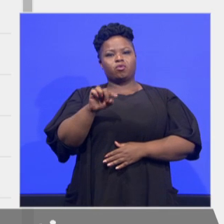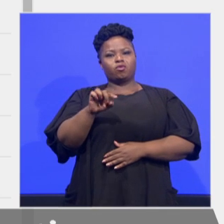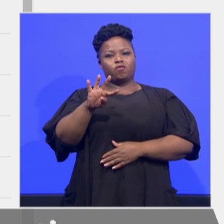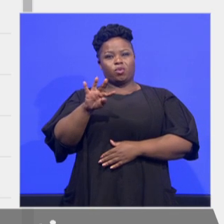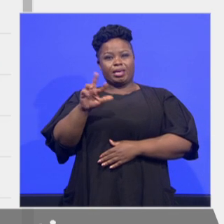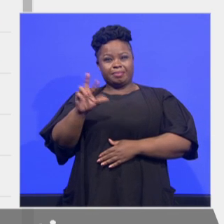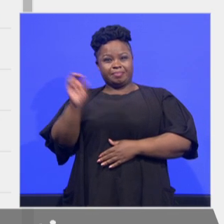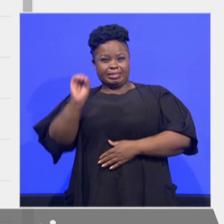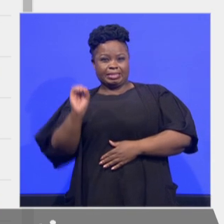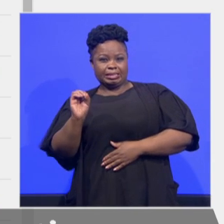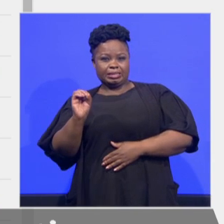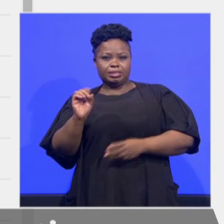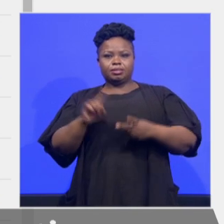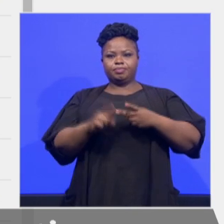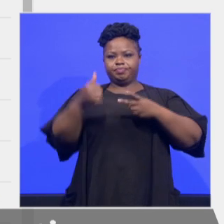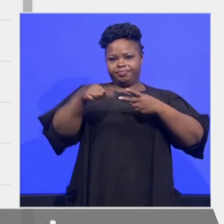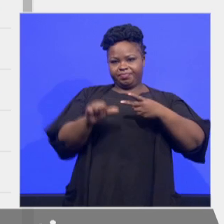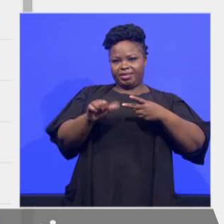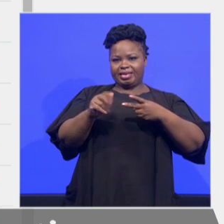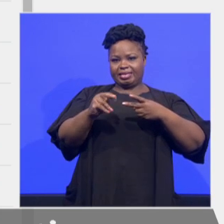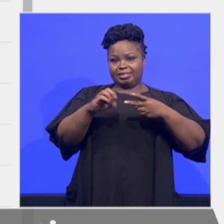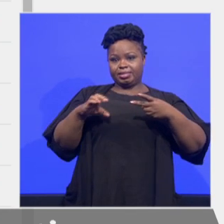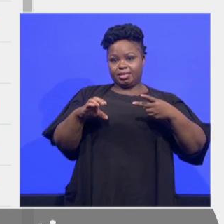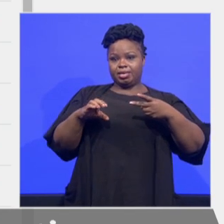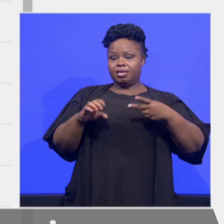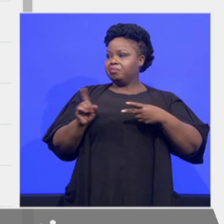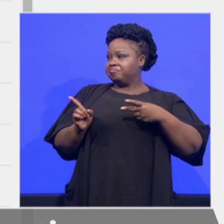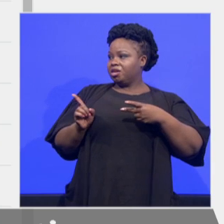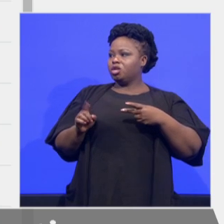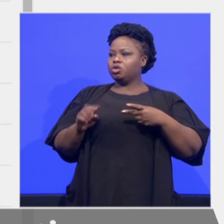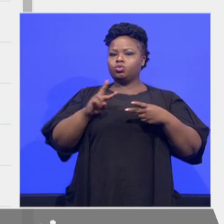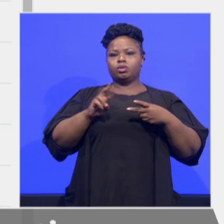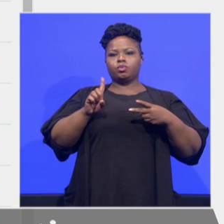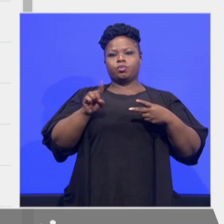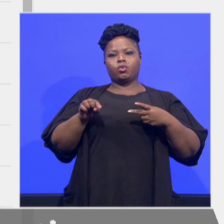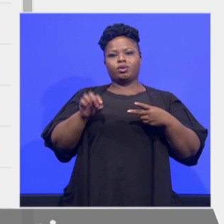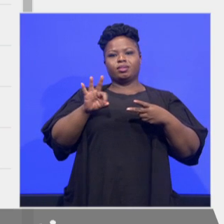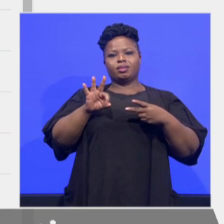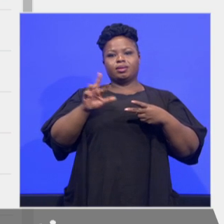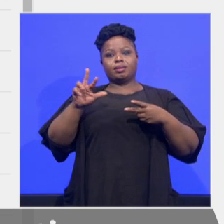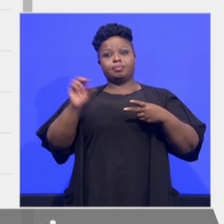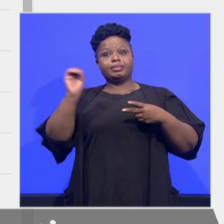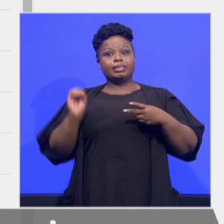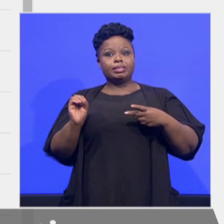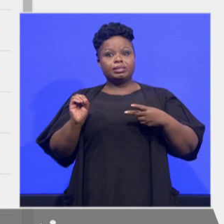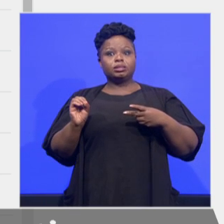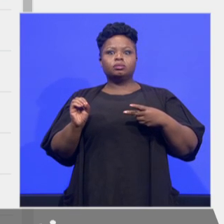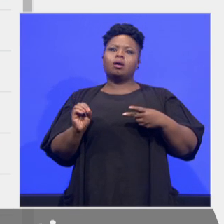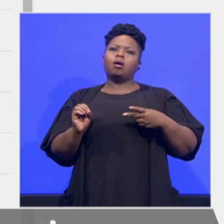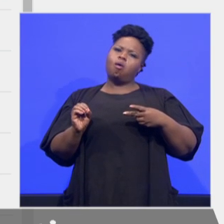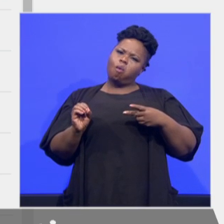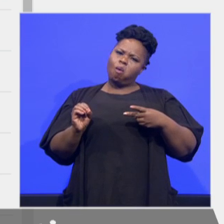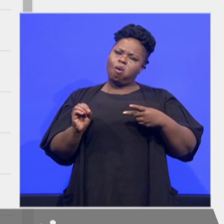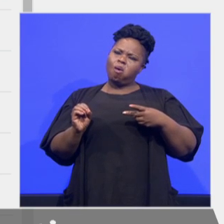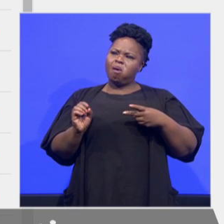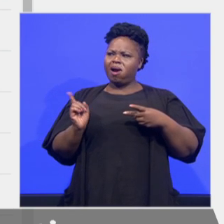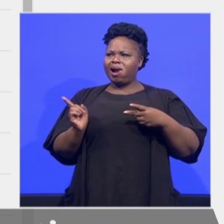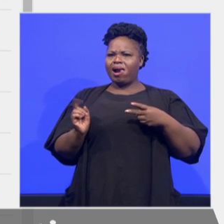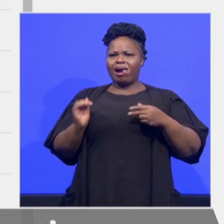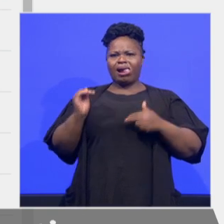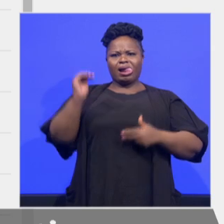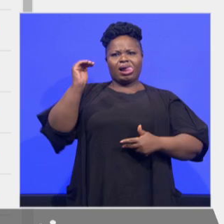43.48%. The ANC trailing behind, they're sitting on 21.38%. With such a